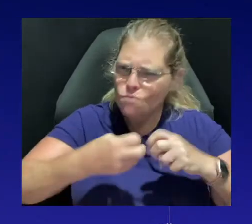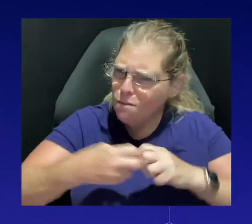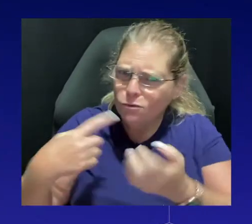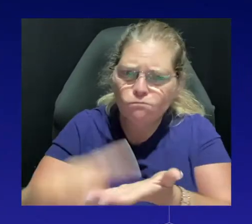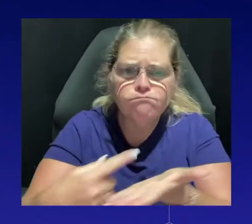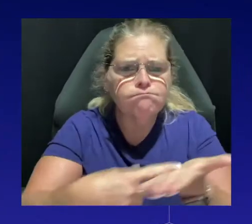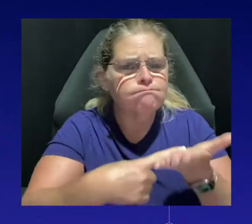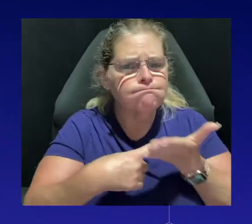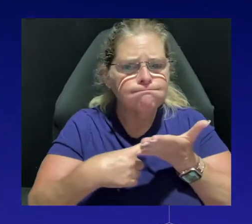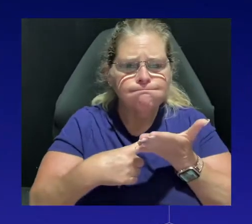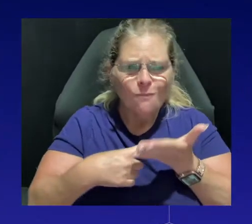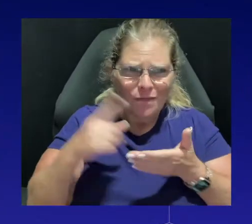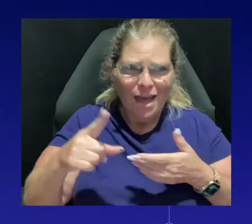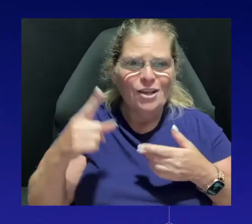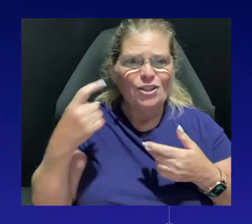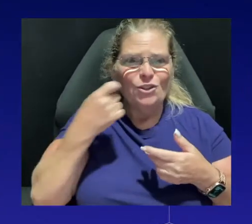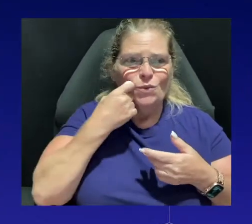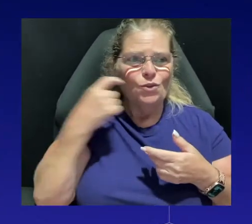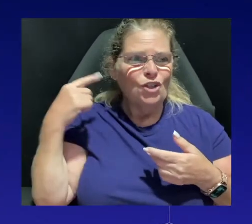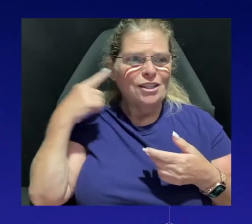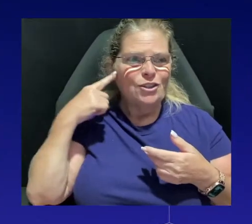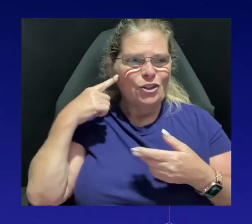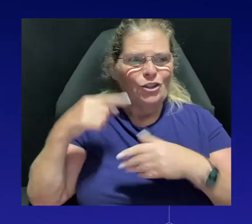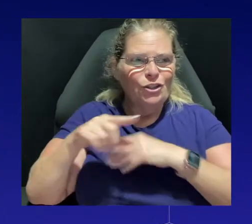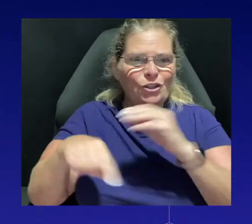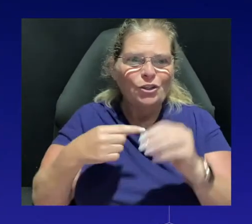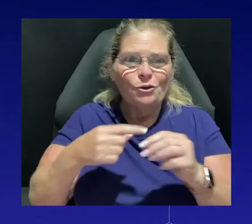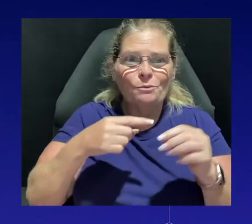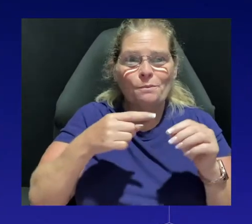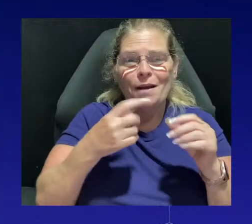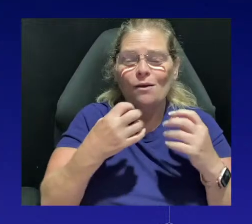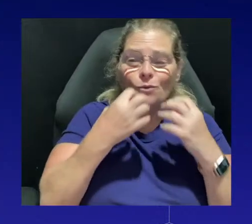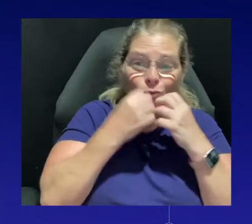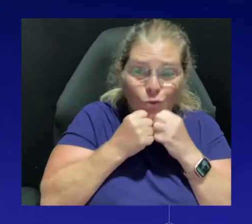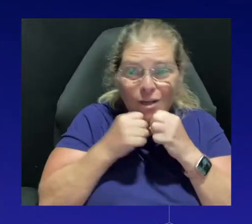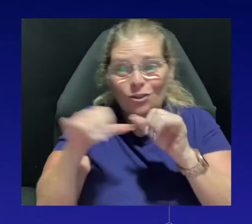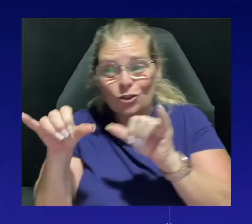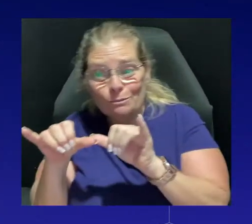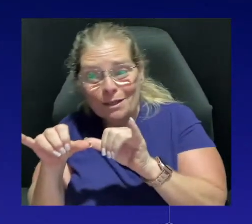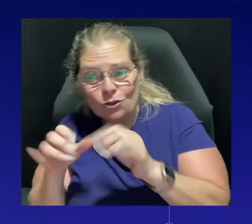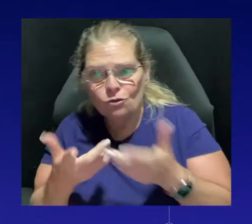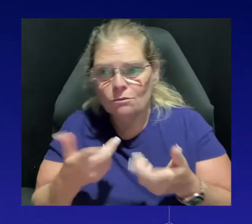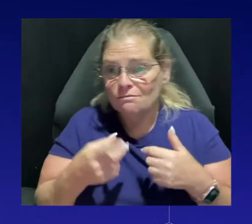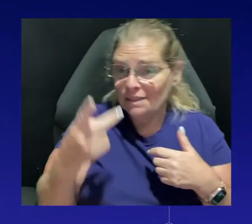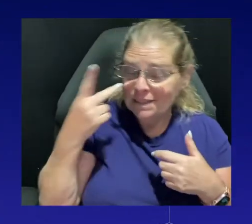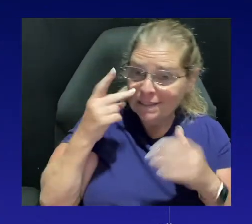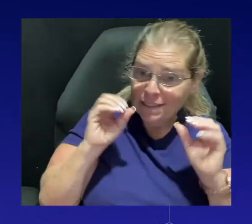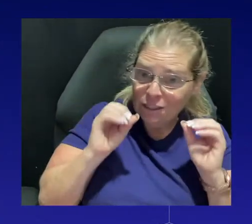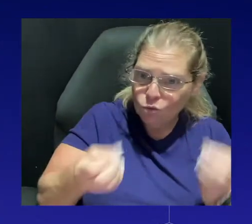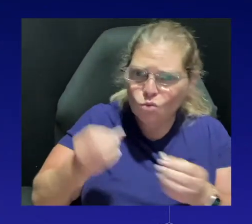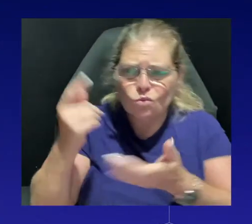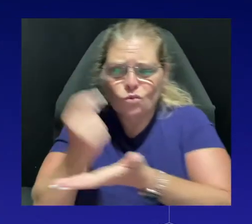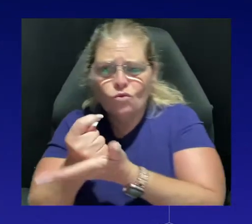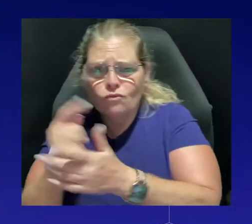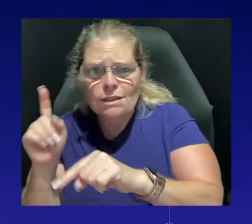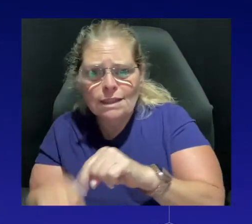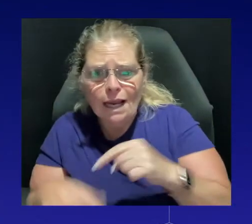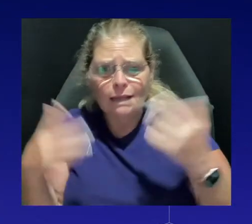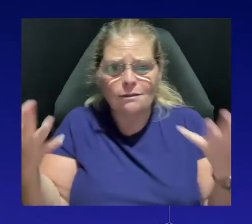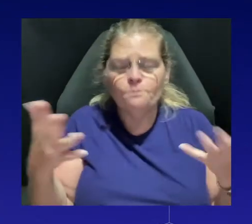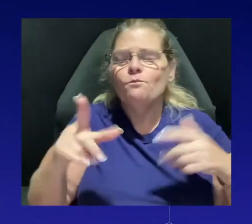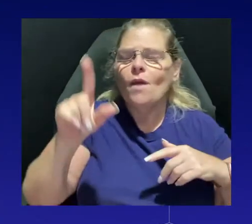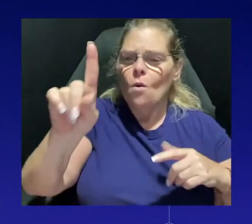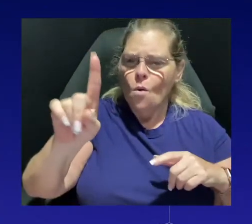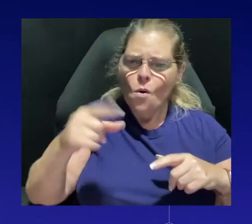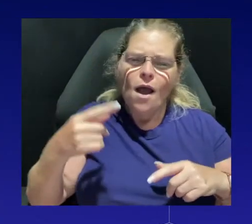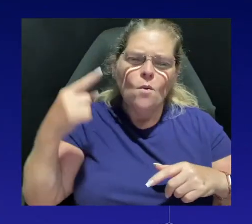treasure what you measure, right? And as we say in healthcare often, you can't treat what you don't see. You know, if we go back and think historically, I want to frame this